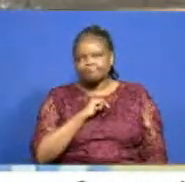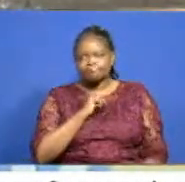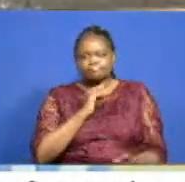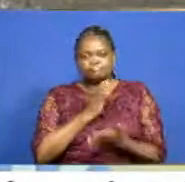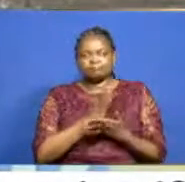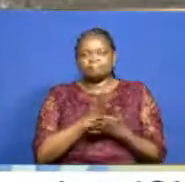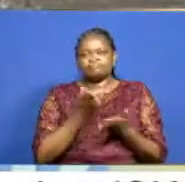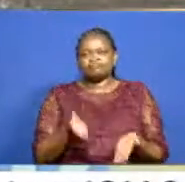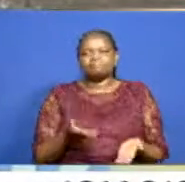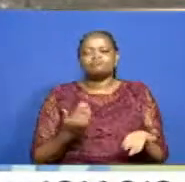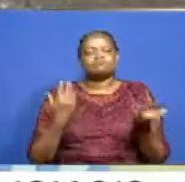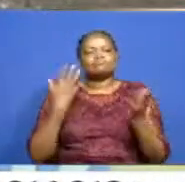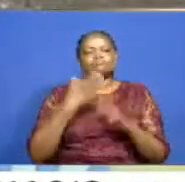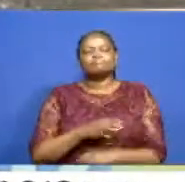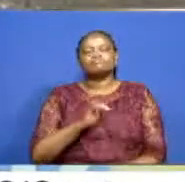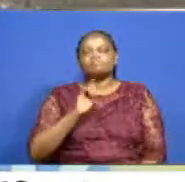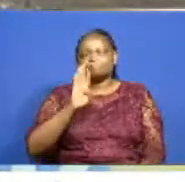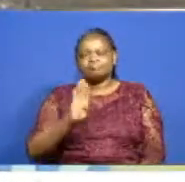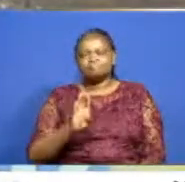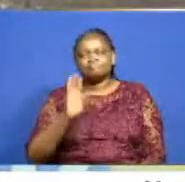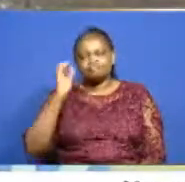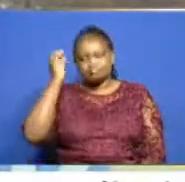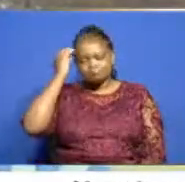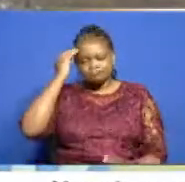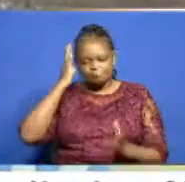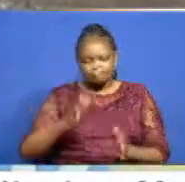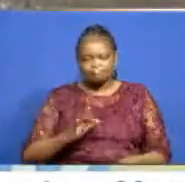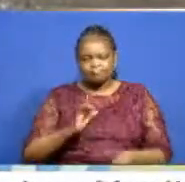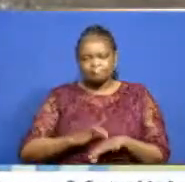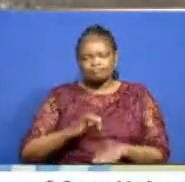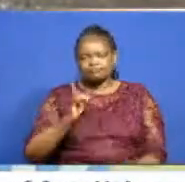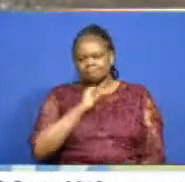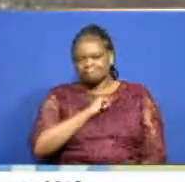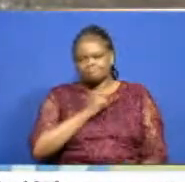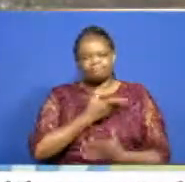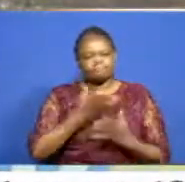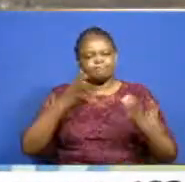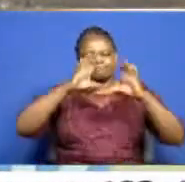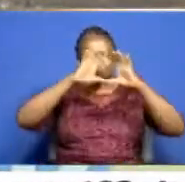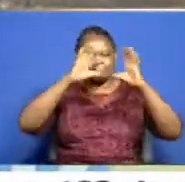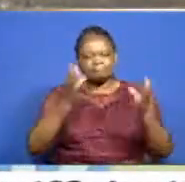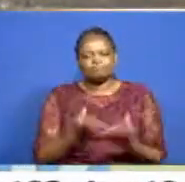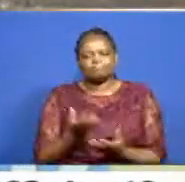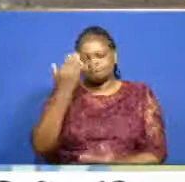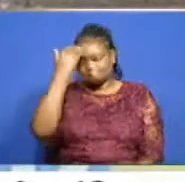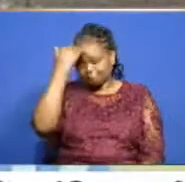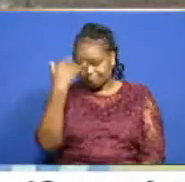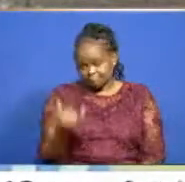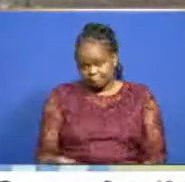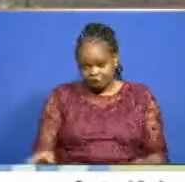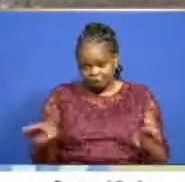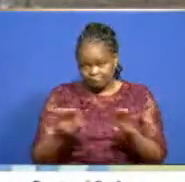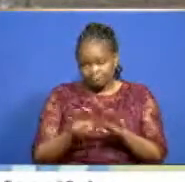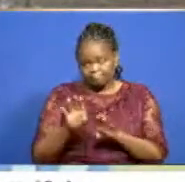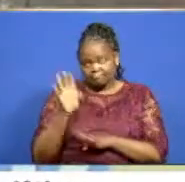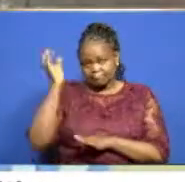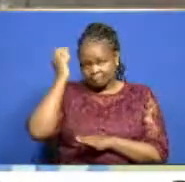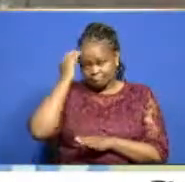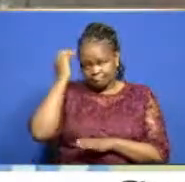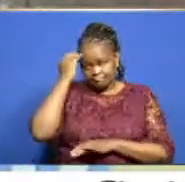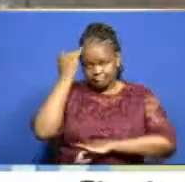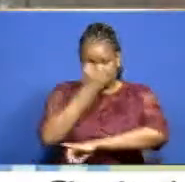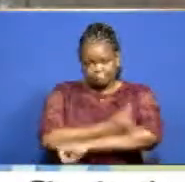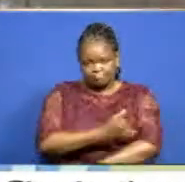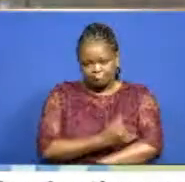over 1 billion learners have been affected globally as a result of the closure of learning institutions. There's quite a lot